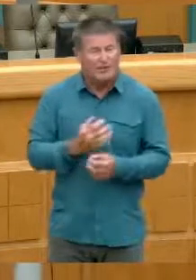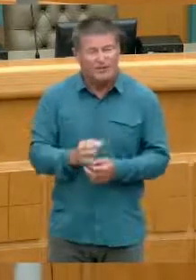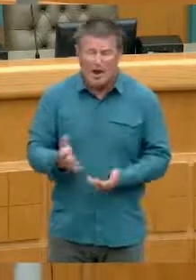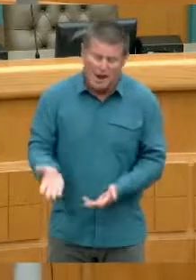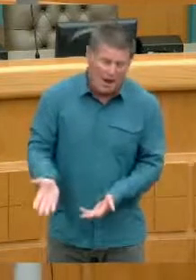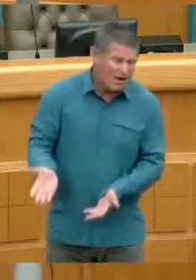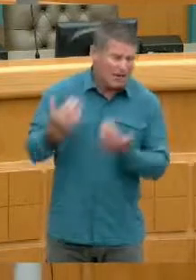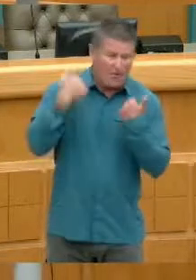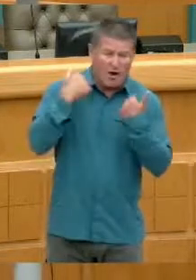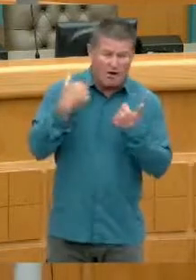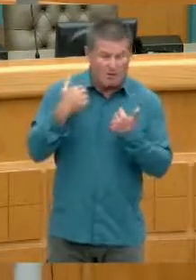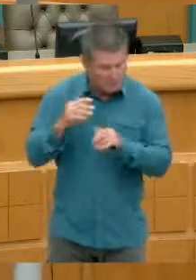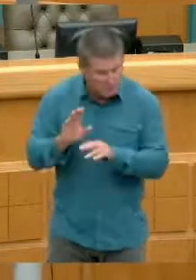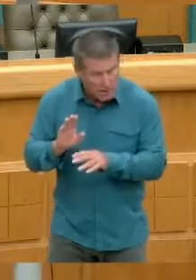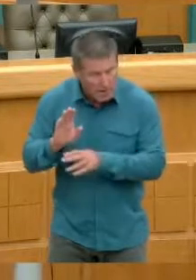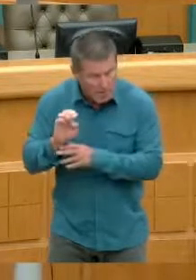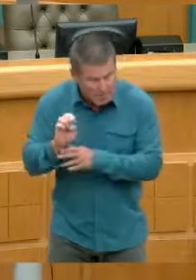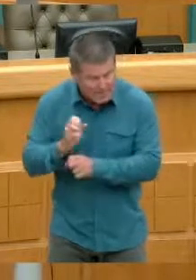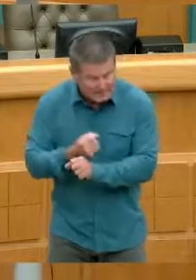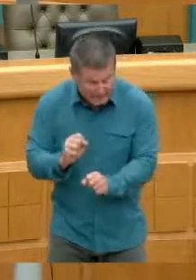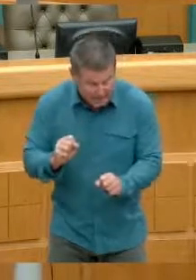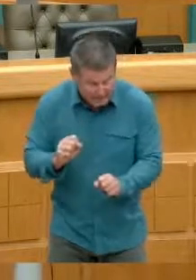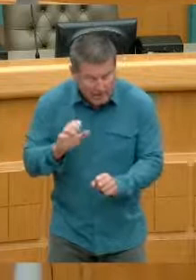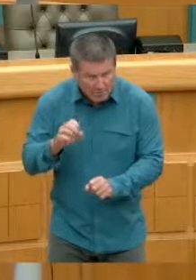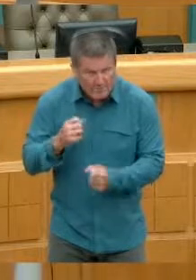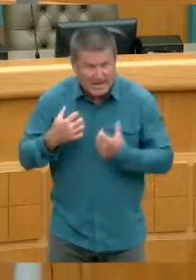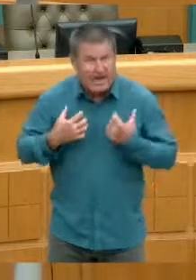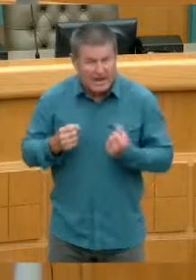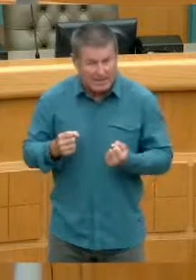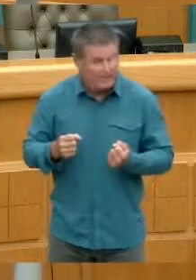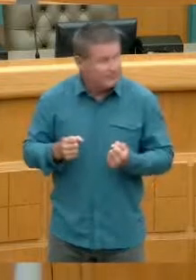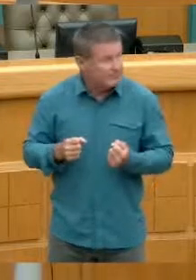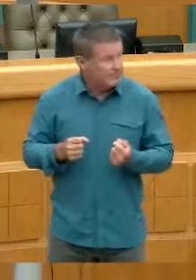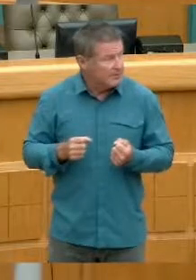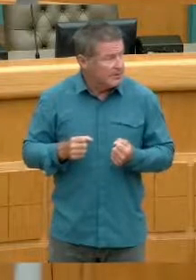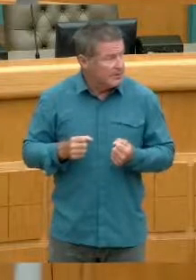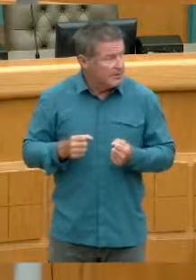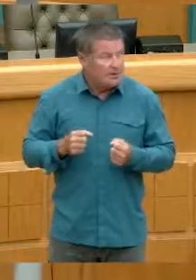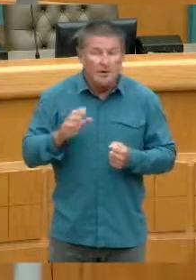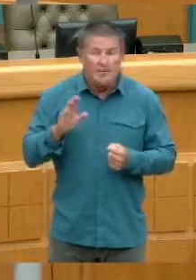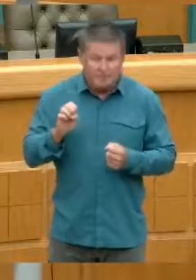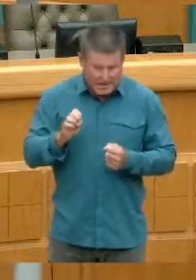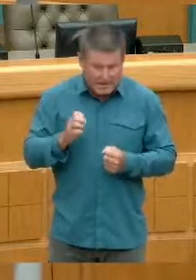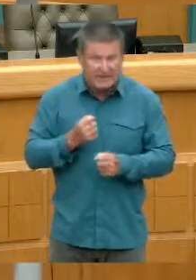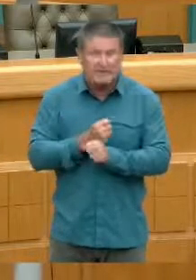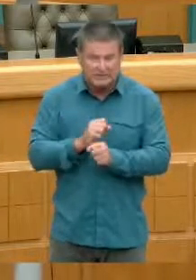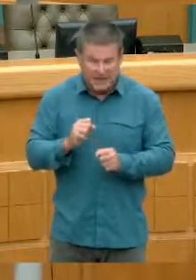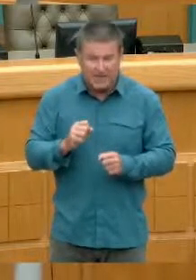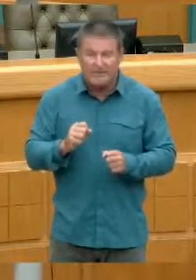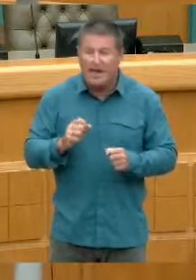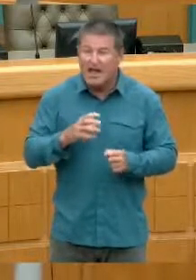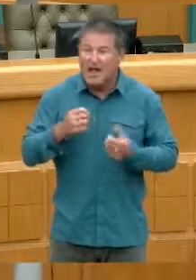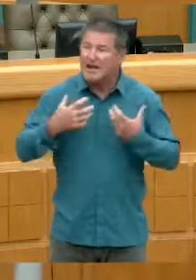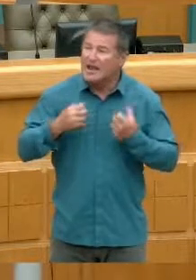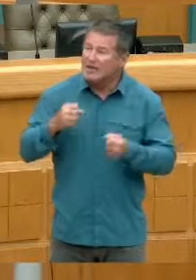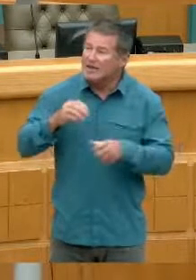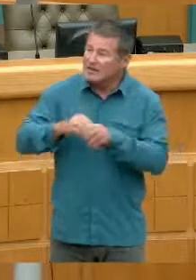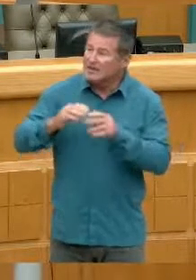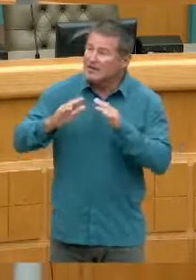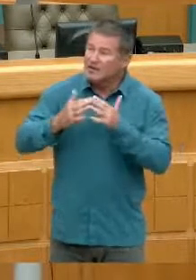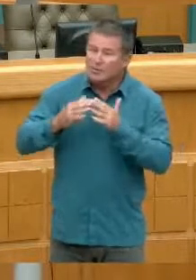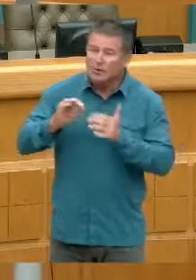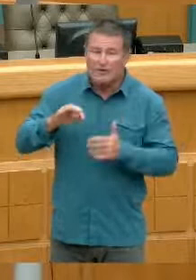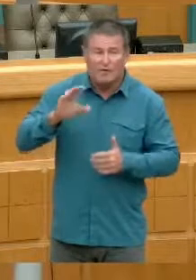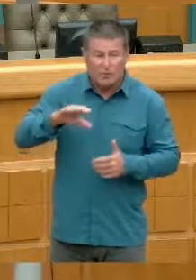to stay safe and healthy from COVID, but we need to stay safe and healthy generally as a community, and so this will